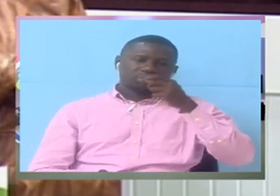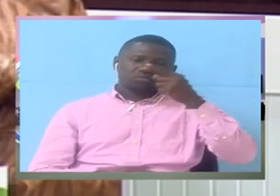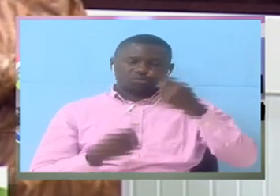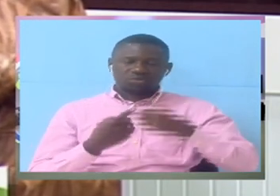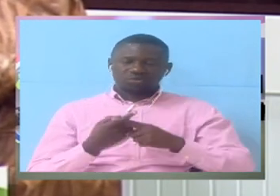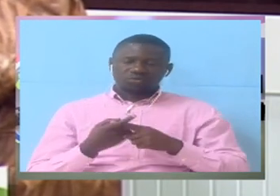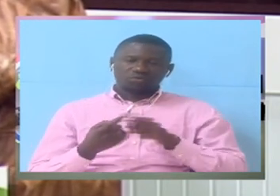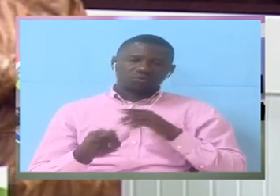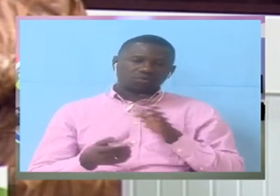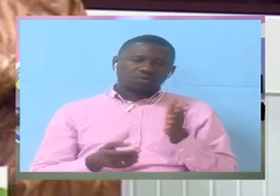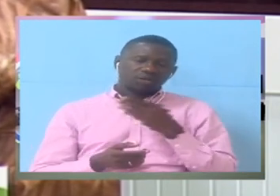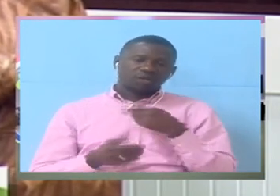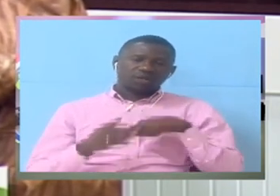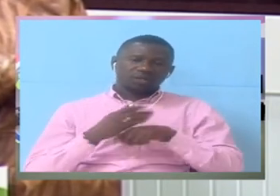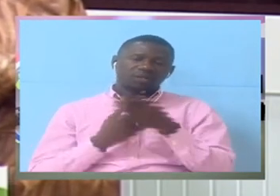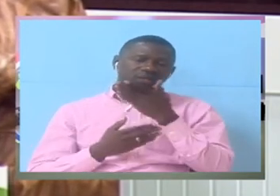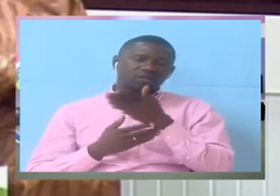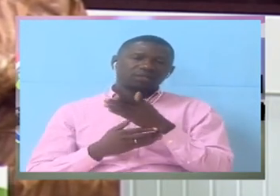January.